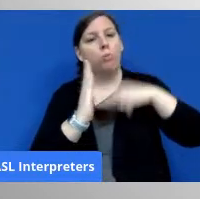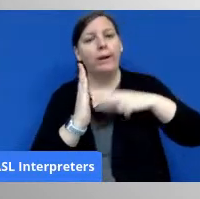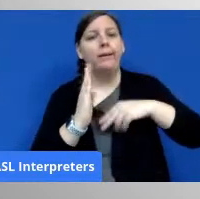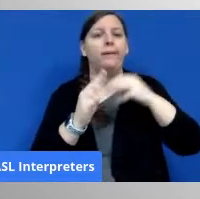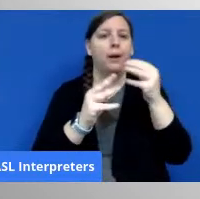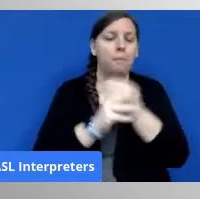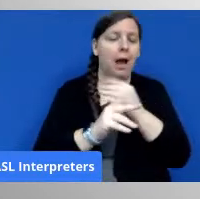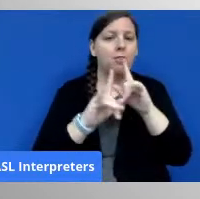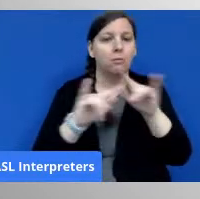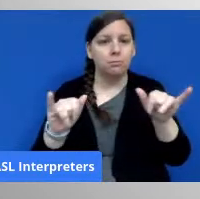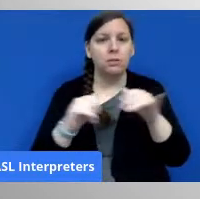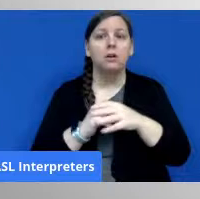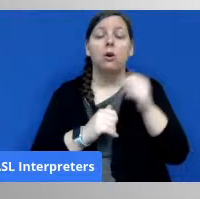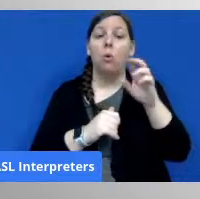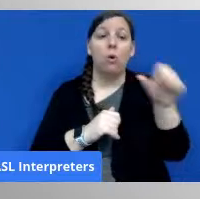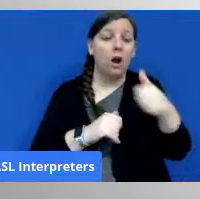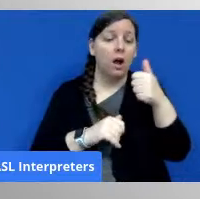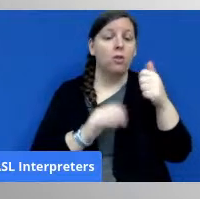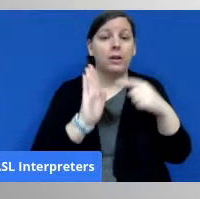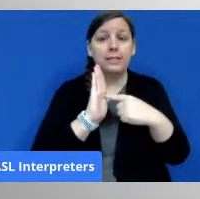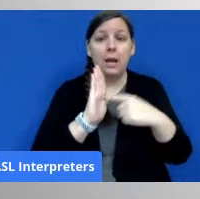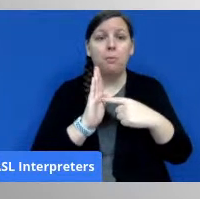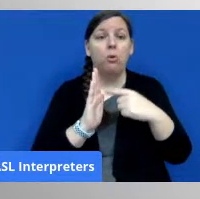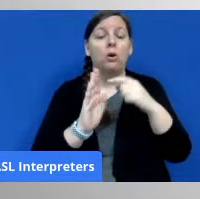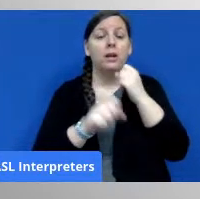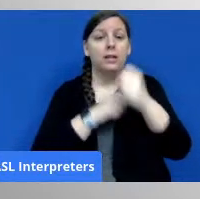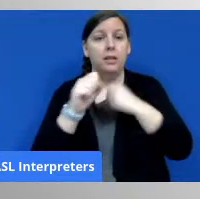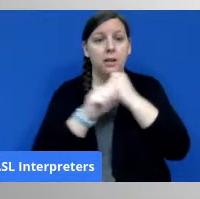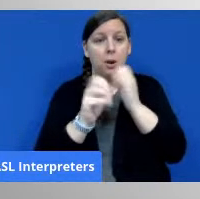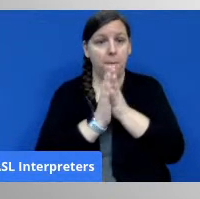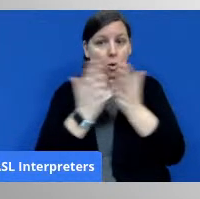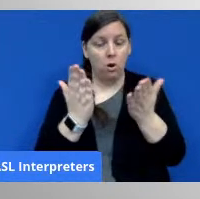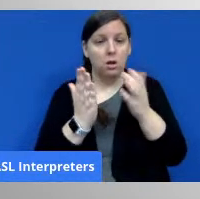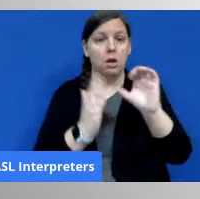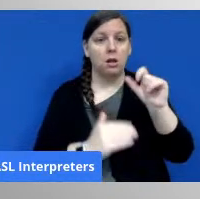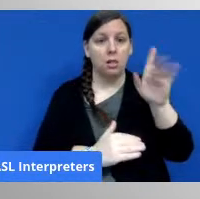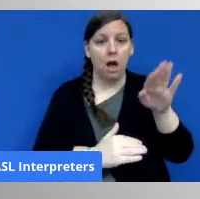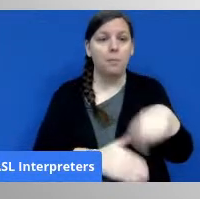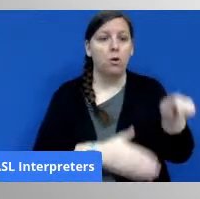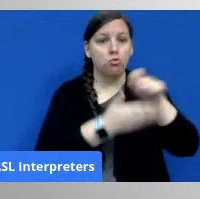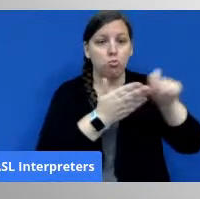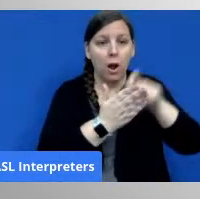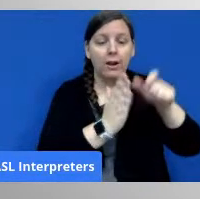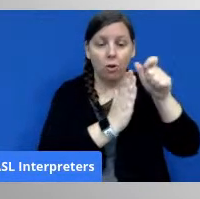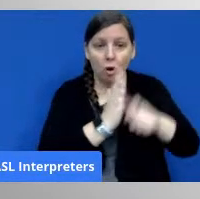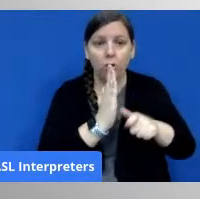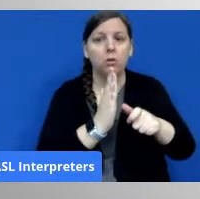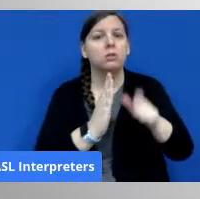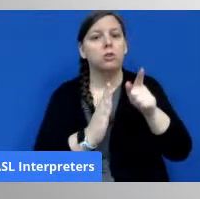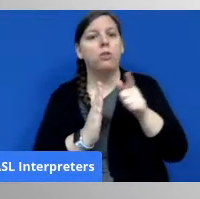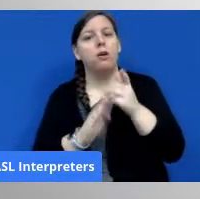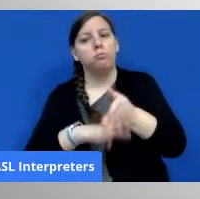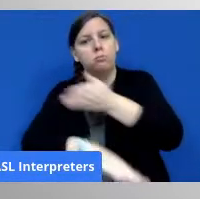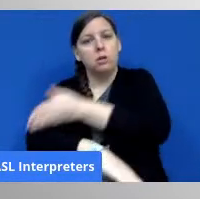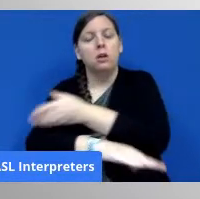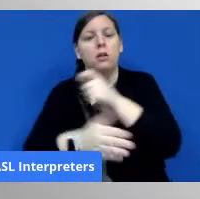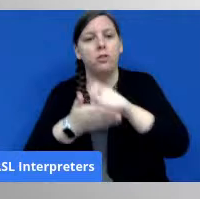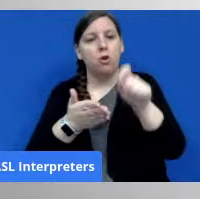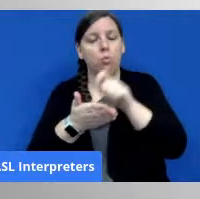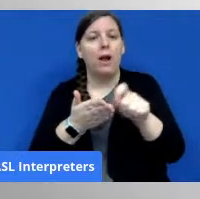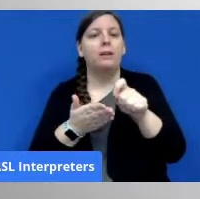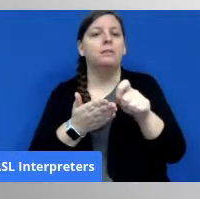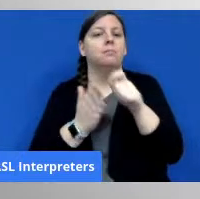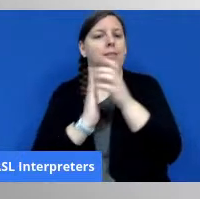club, where they are also writing articles and things of that nature. So it's a combination of academics and